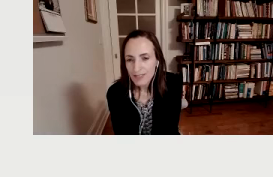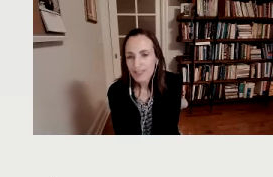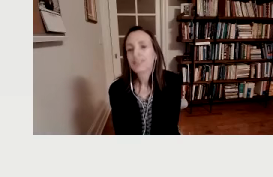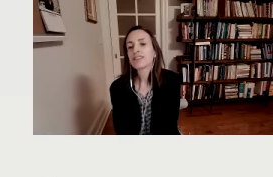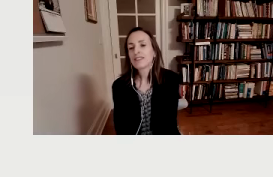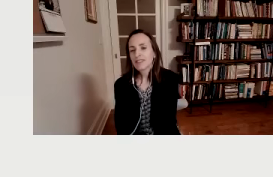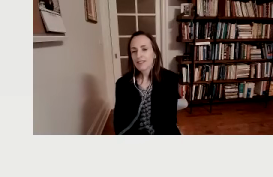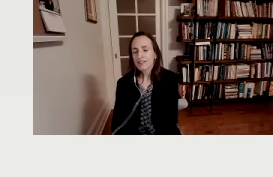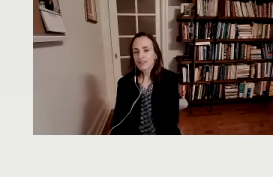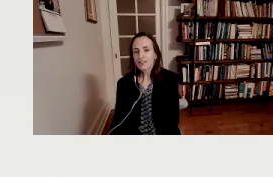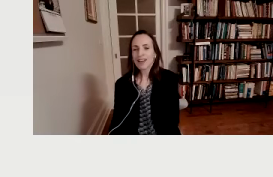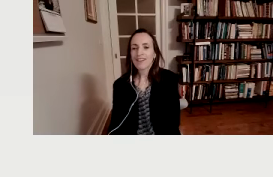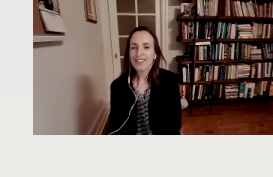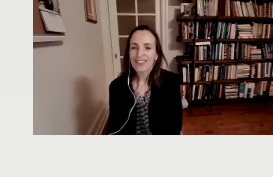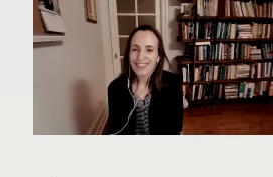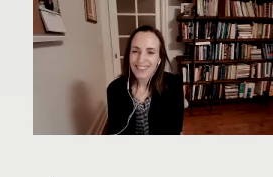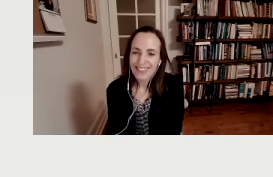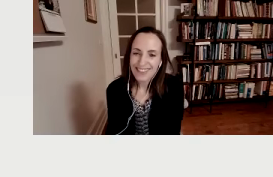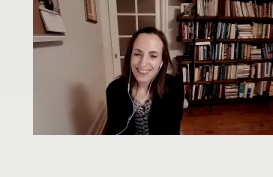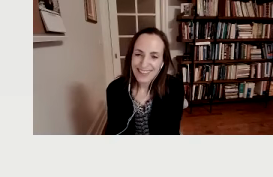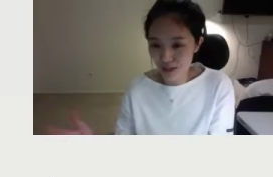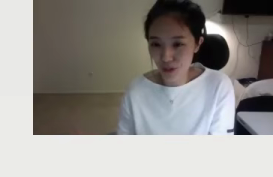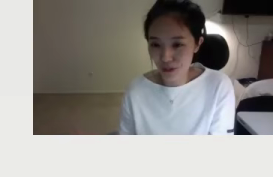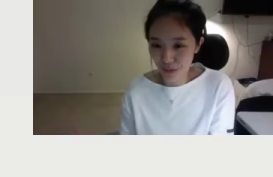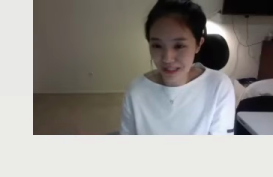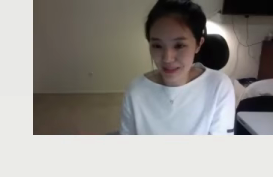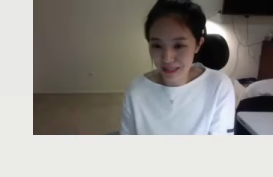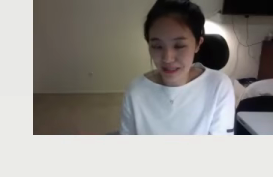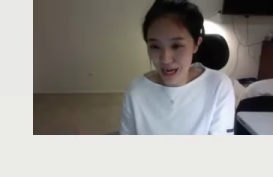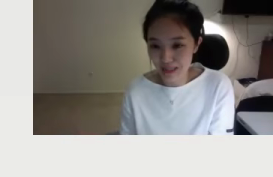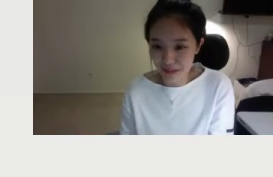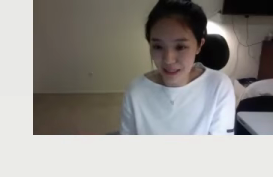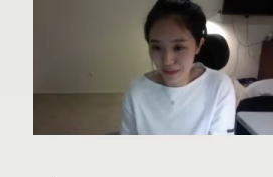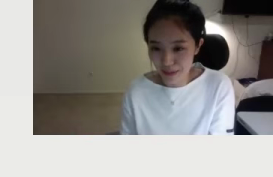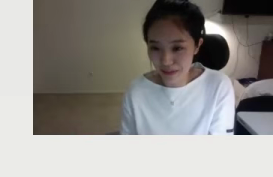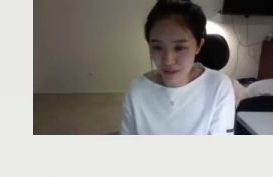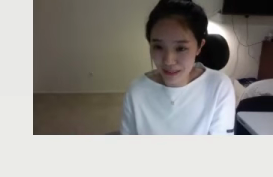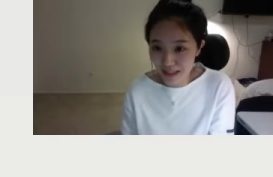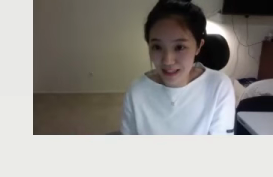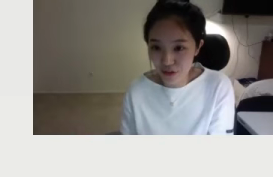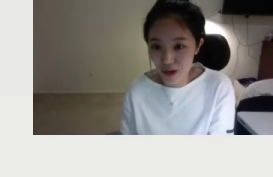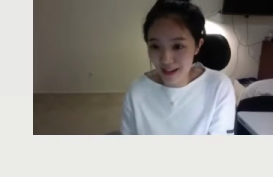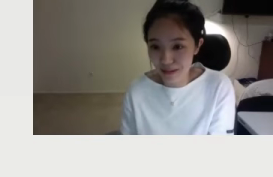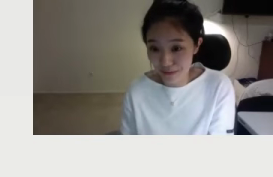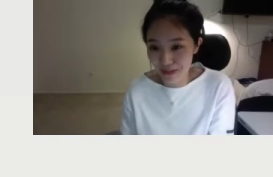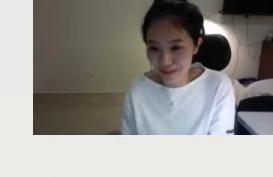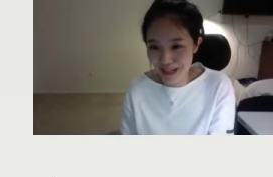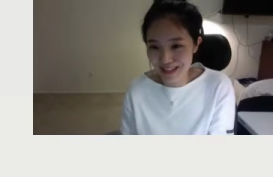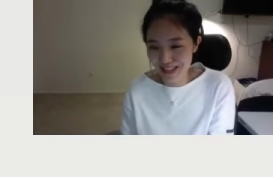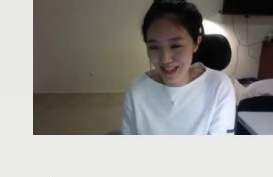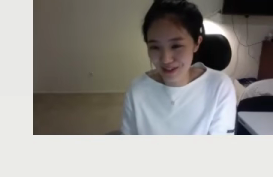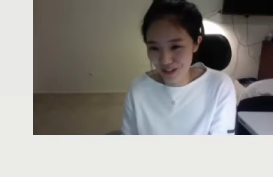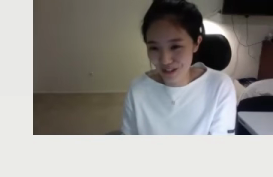distinction. I see. Okay. Yeah. And I think it's a good start for testing syntactic phonetic evidence. So absolutely. I have